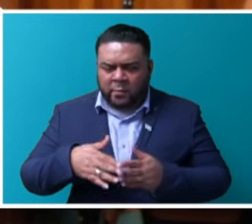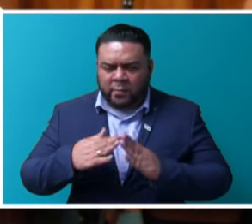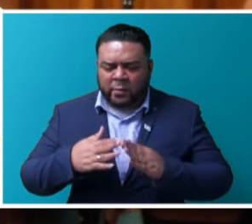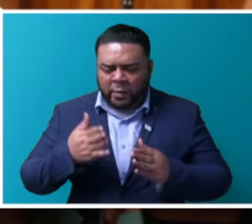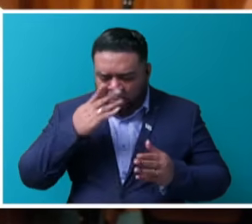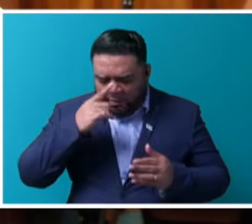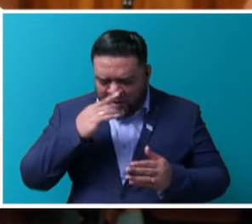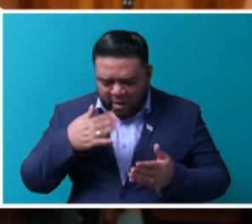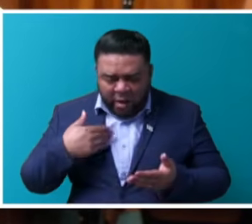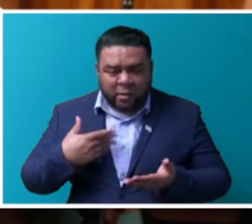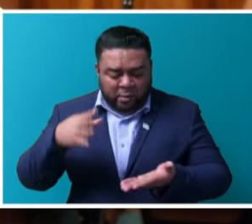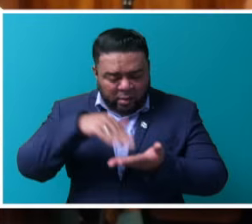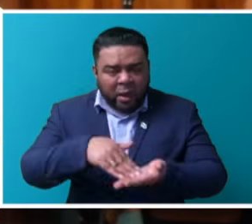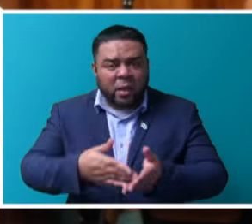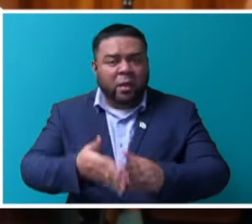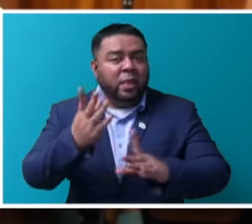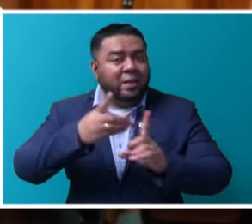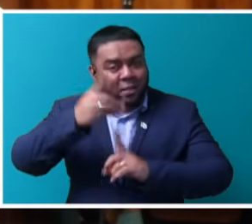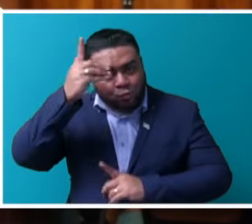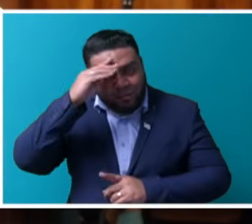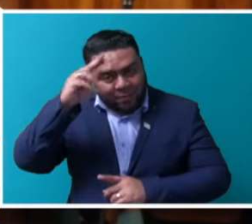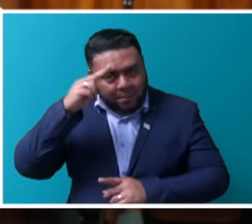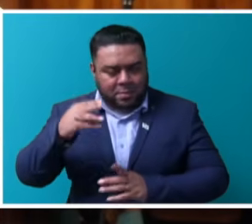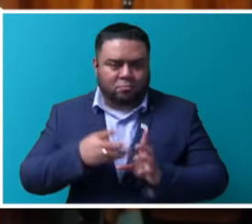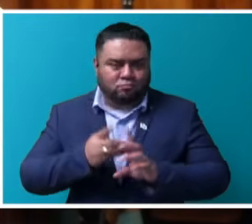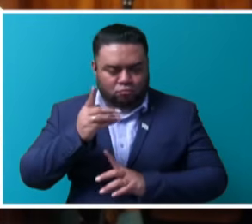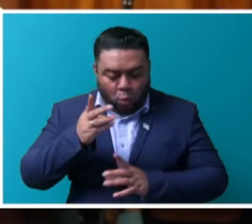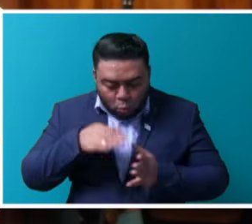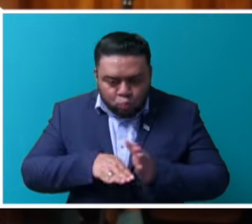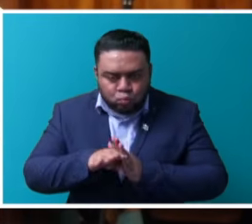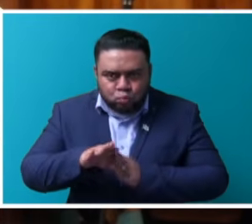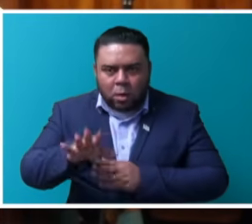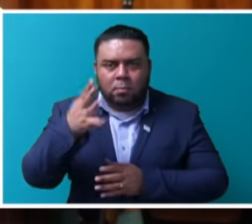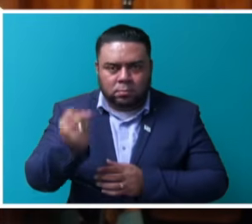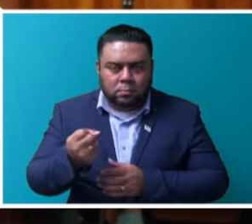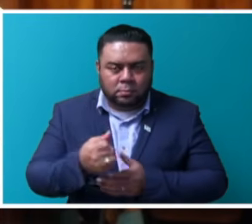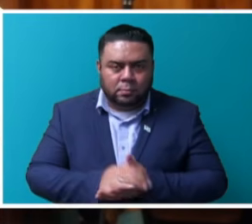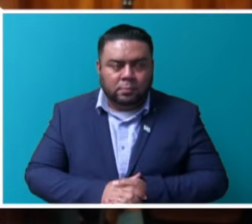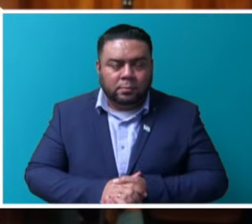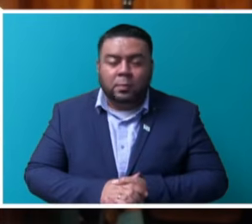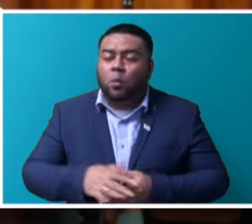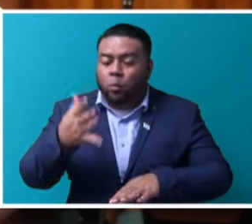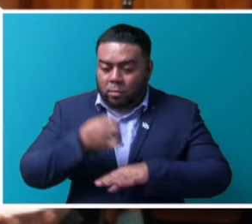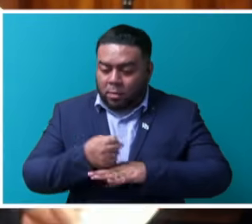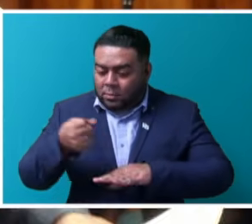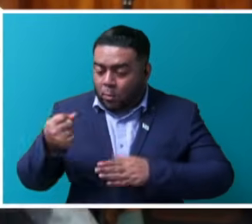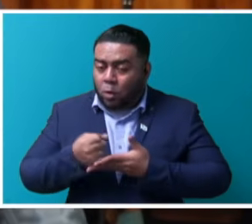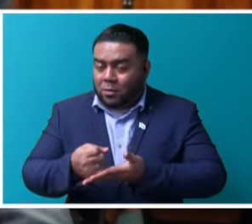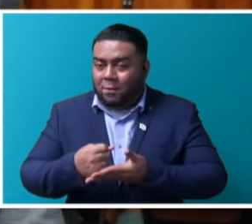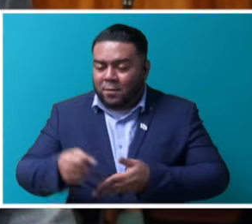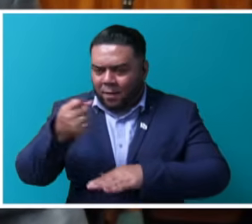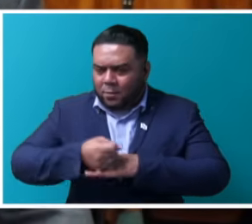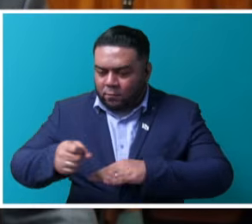well-being at the center of national development. We are making good progress. With the support of the Government of Australia and the other development